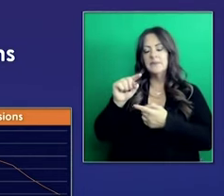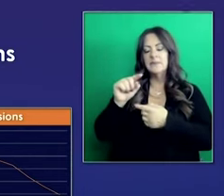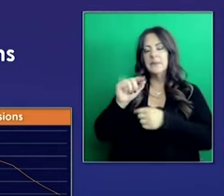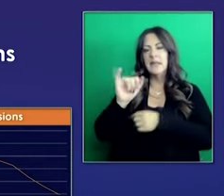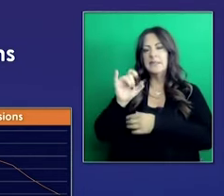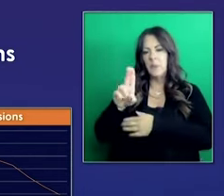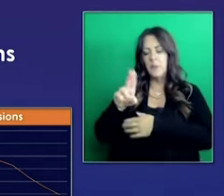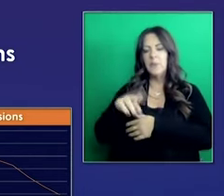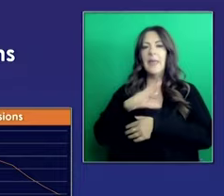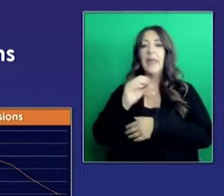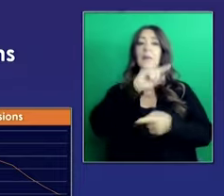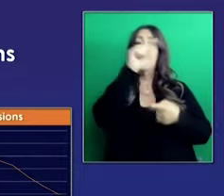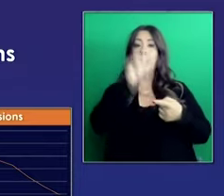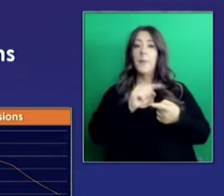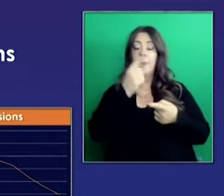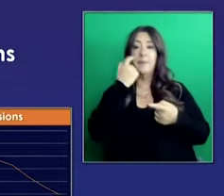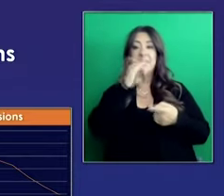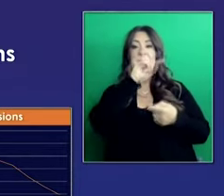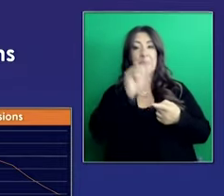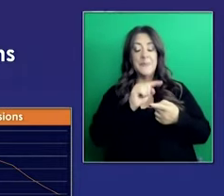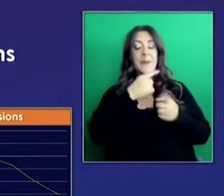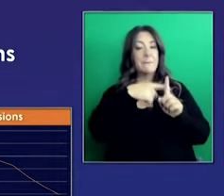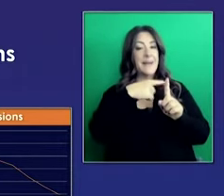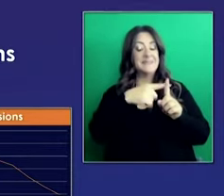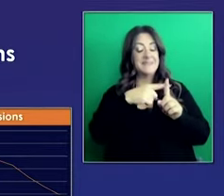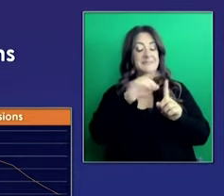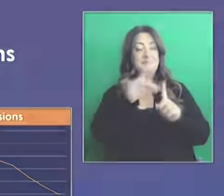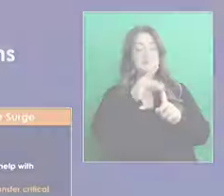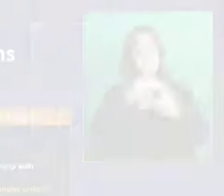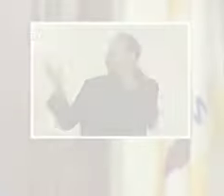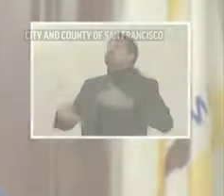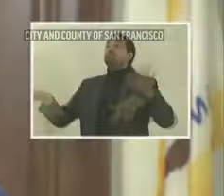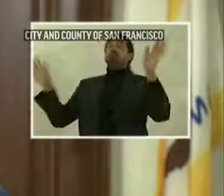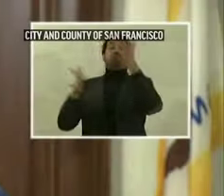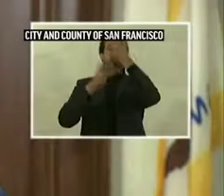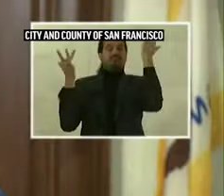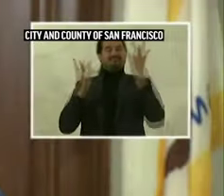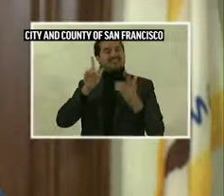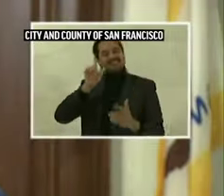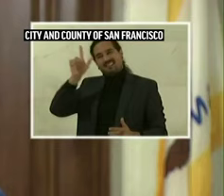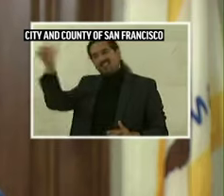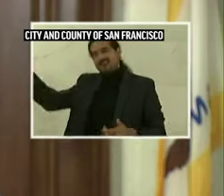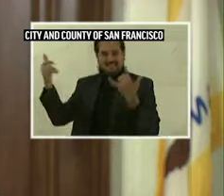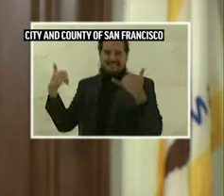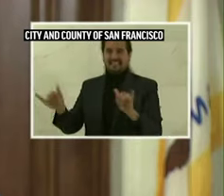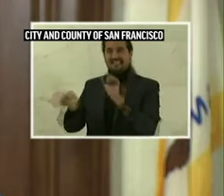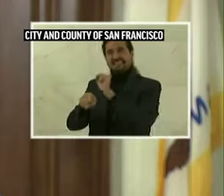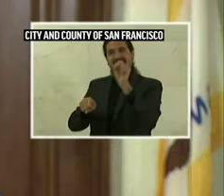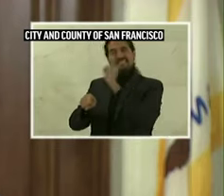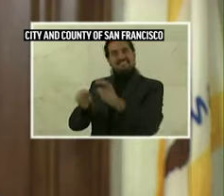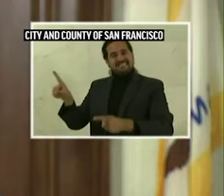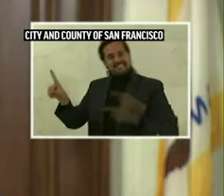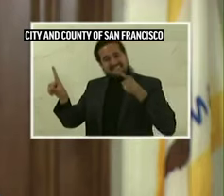hospitalizations and more declines in ICUs, and that's why we're lifting that stay-at-home order. It's good news.